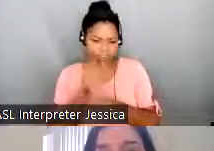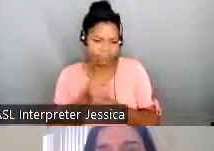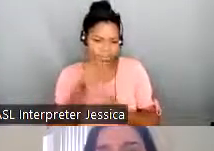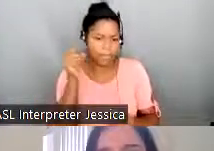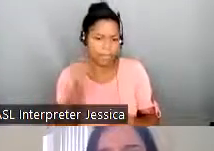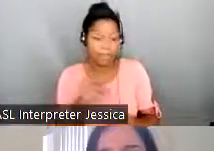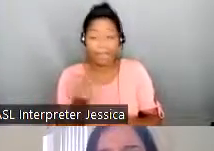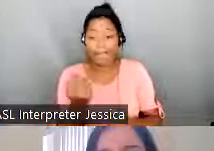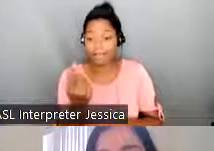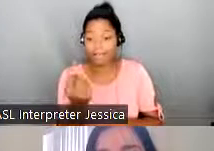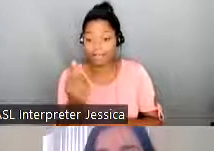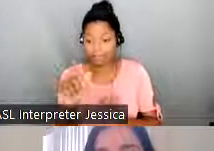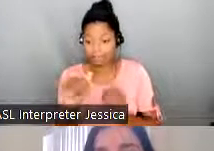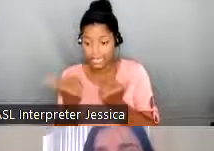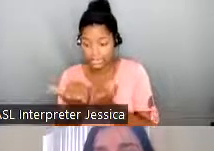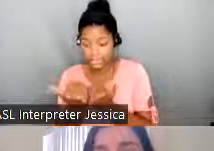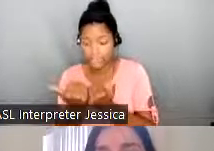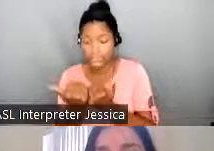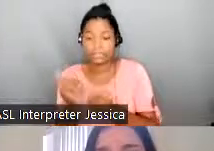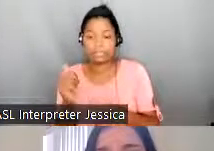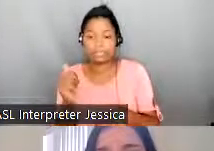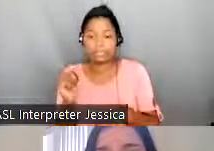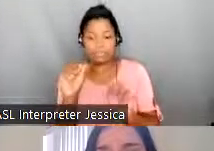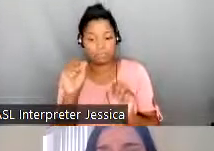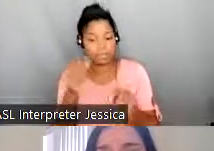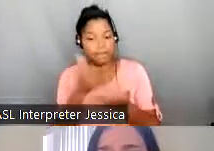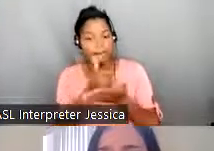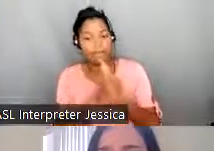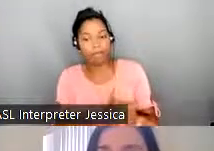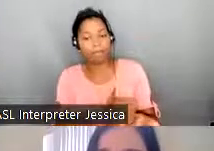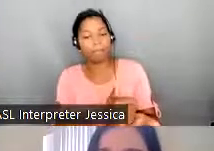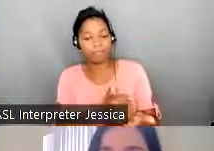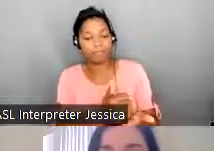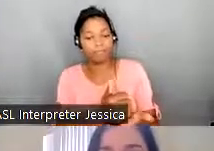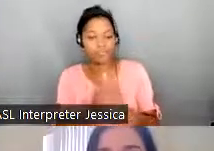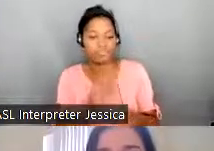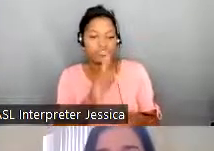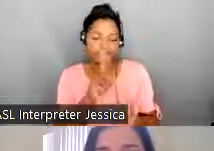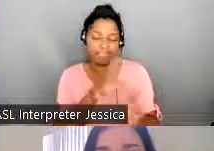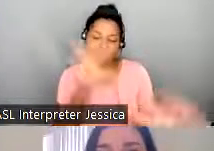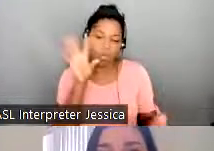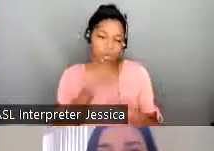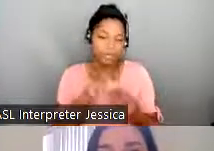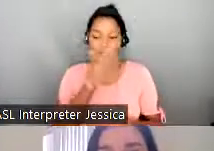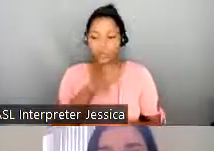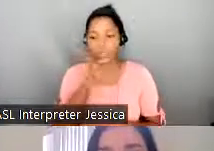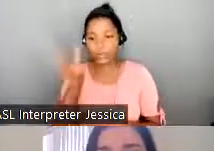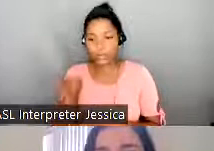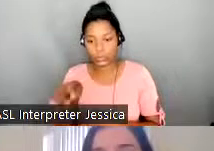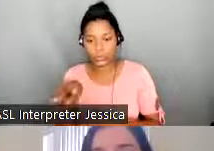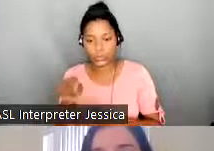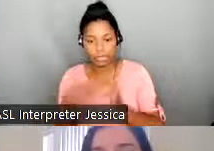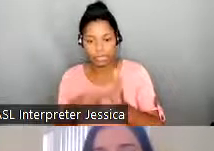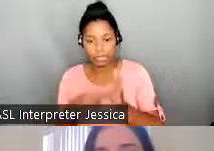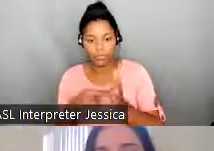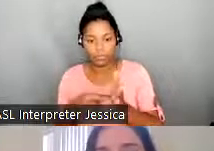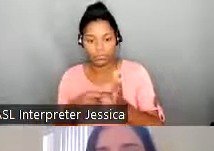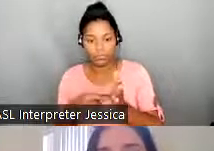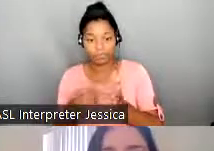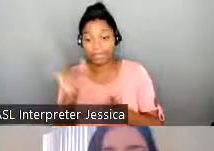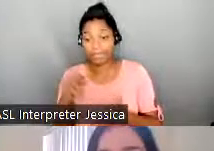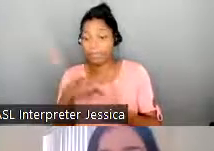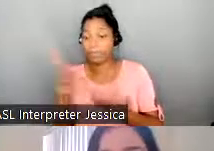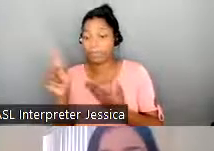network programs that can serve as social engagement best practices. So that's a total of 22 program examples. And these program